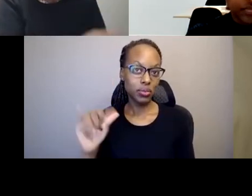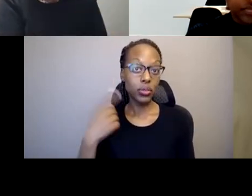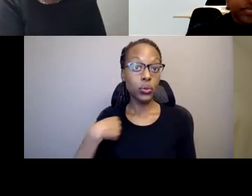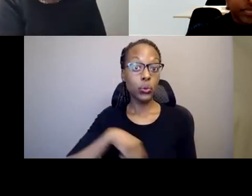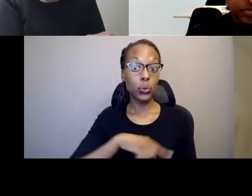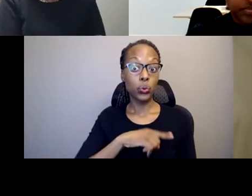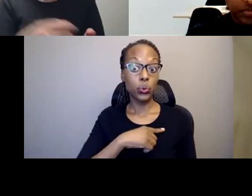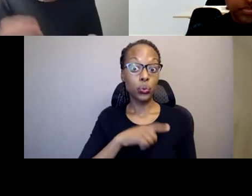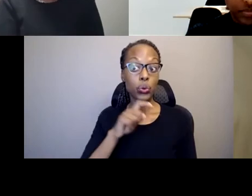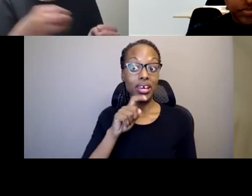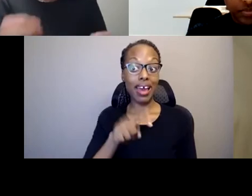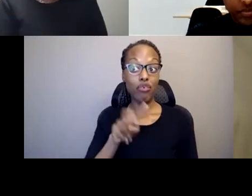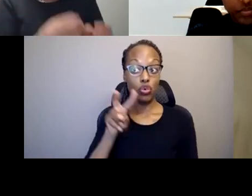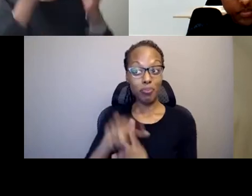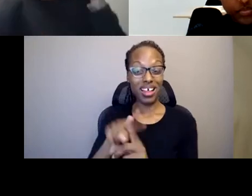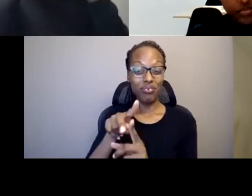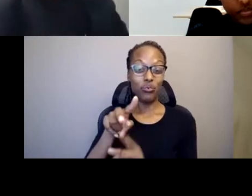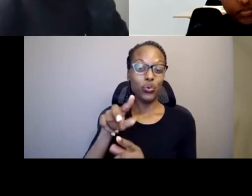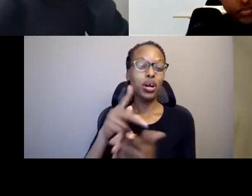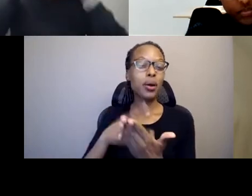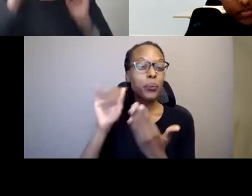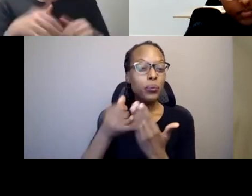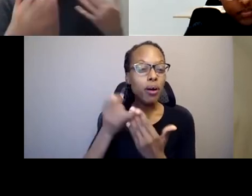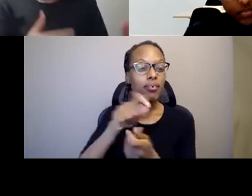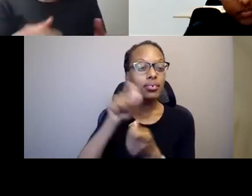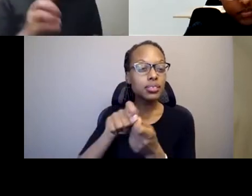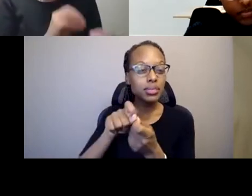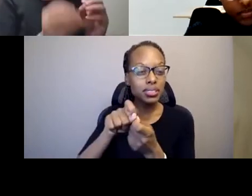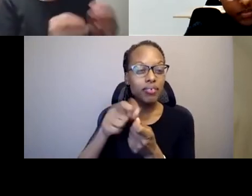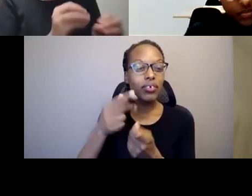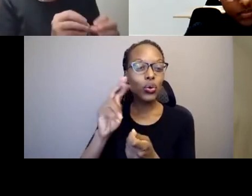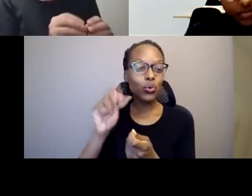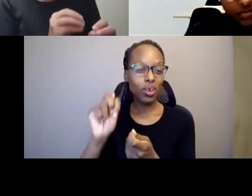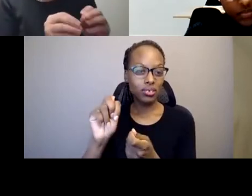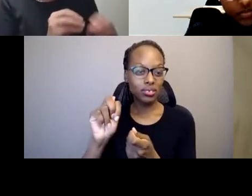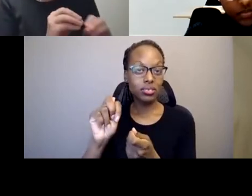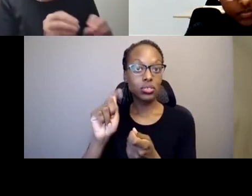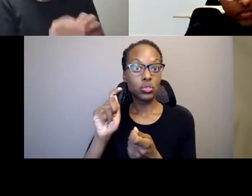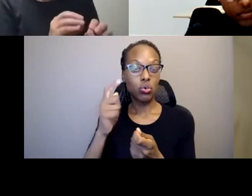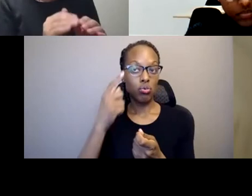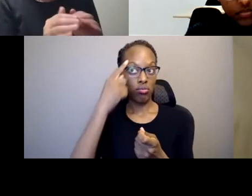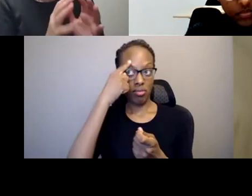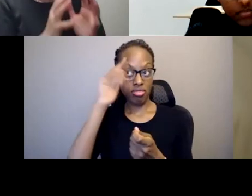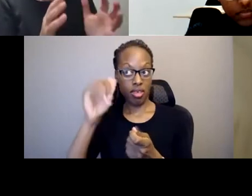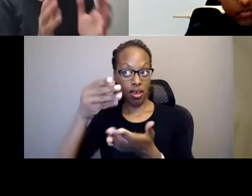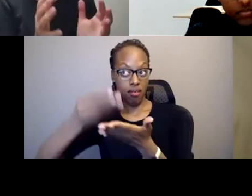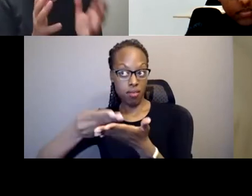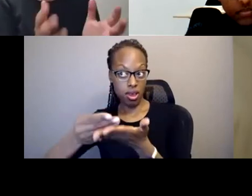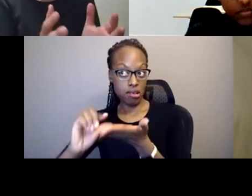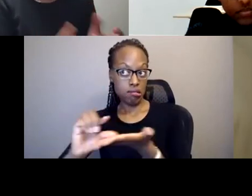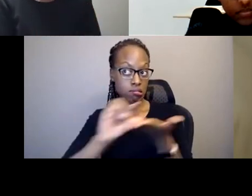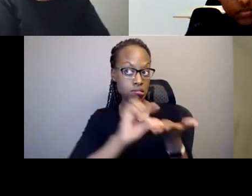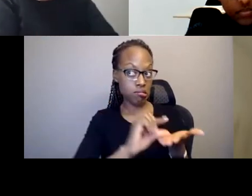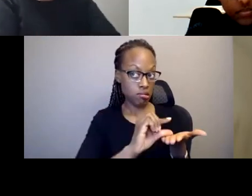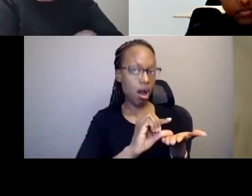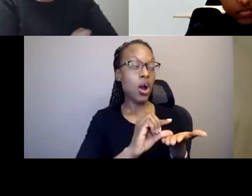project specific. And you try to sort of, cover costs, operations costs through that grant, but that's not the reason